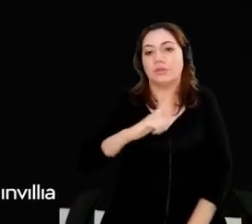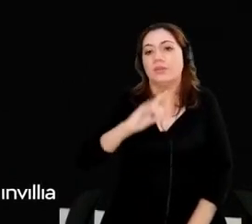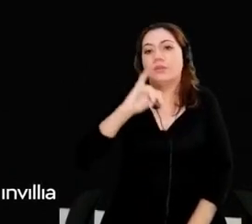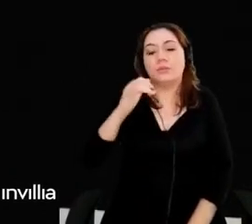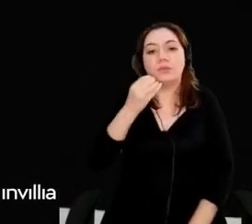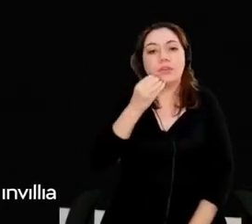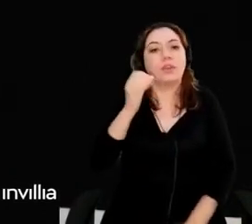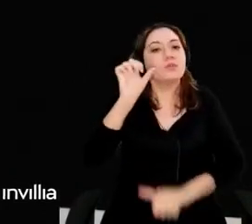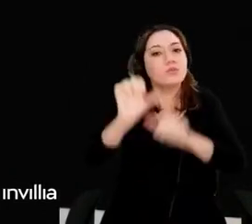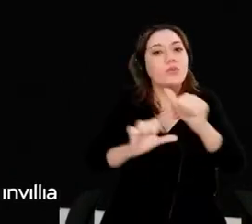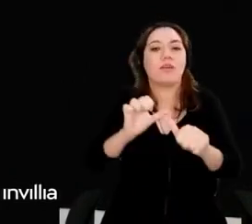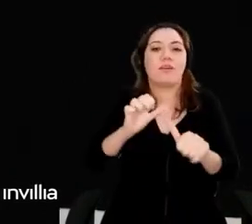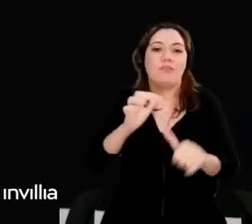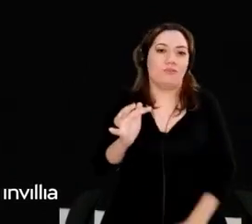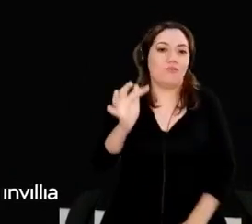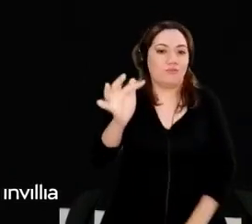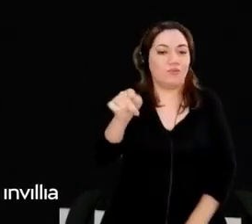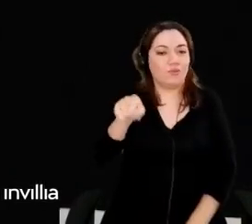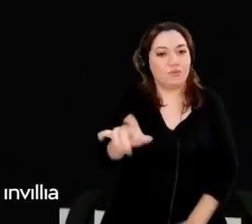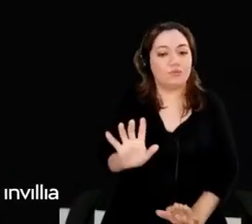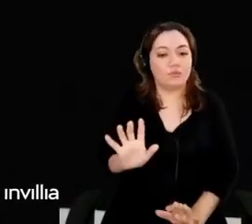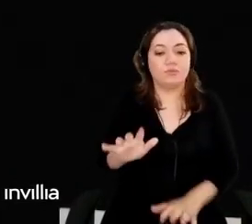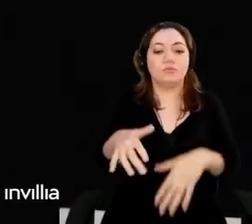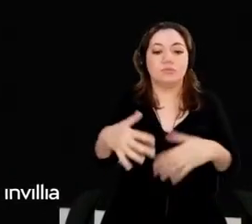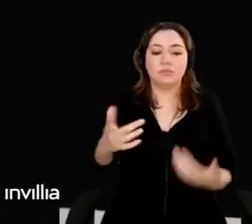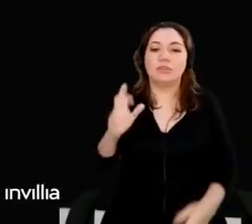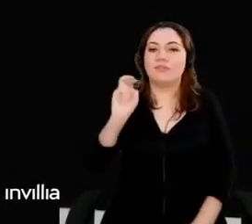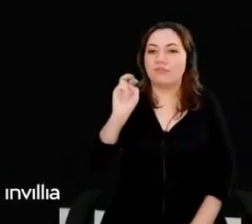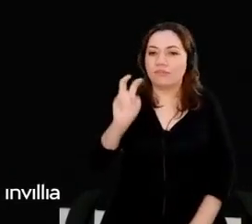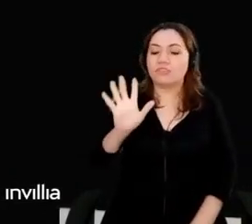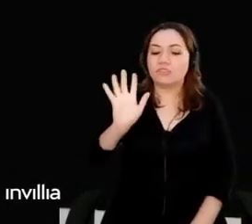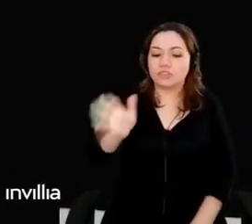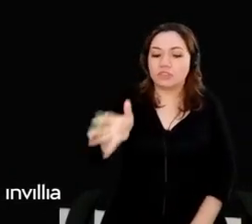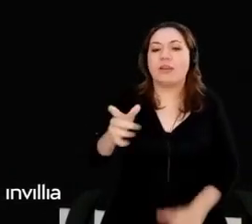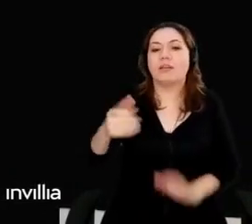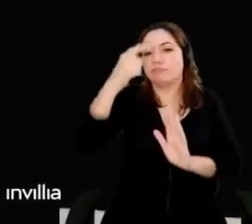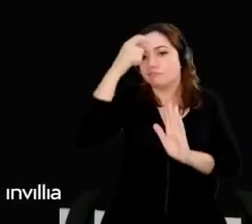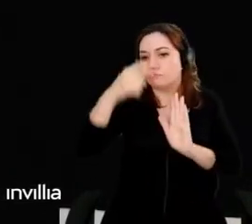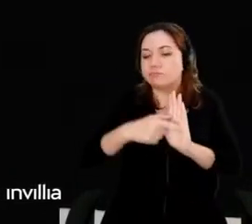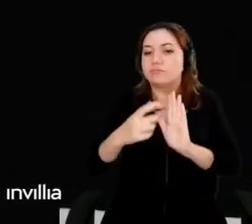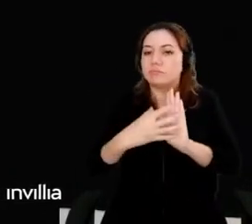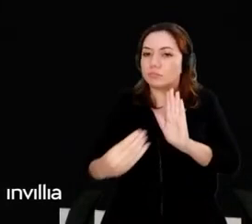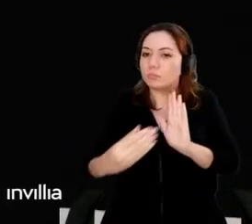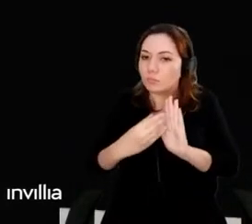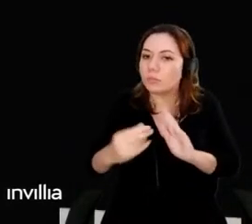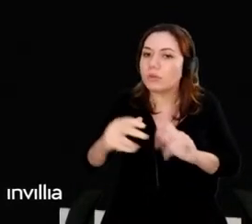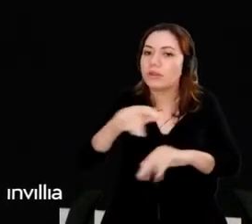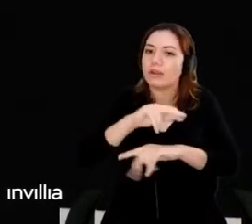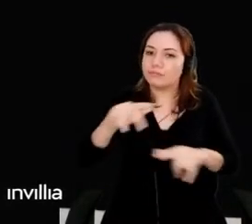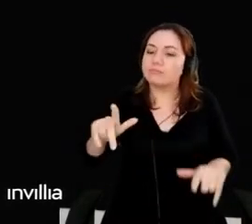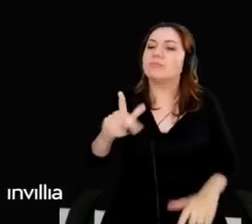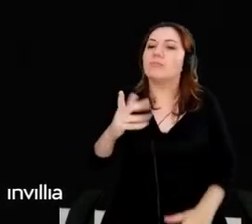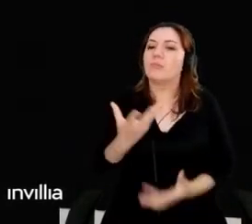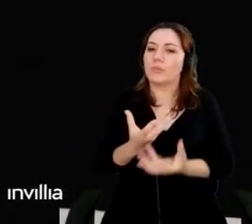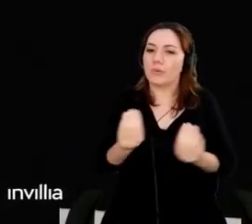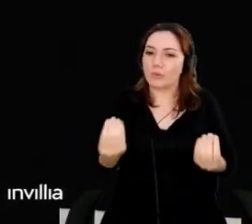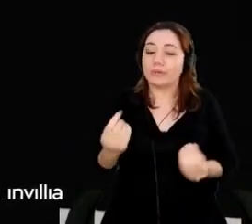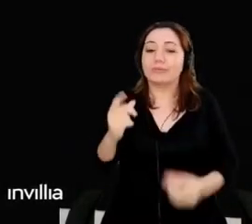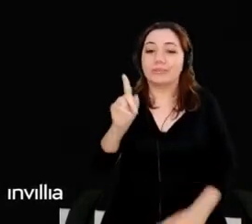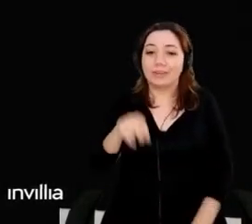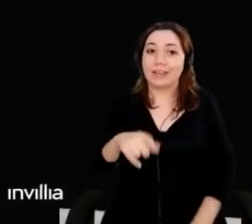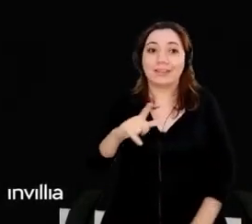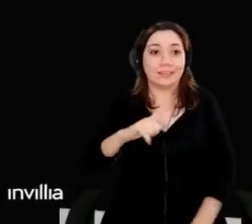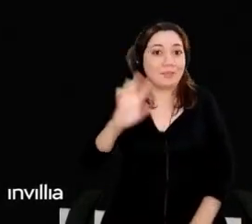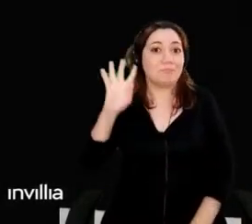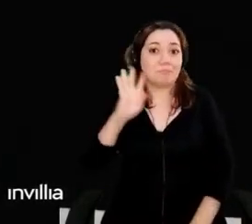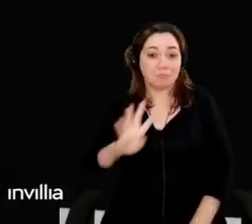Now, we have seen the dawn of AI models. There's lots of them. There's really awesome ones. There's really